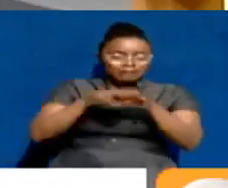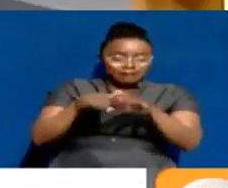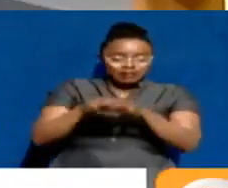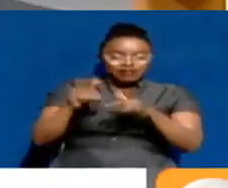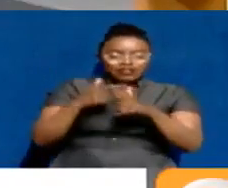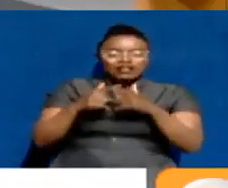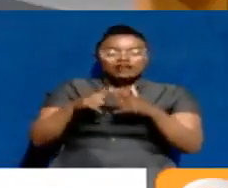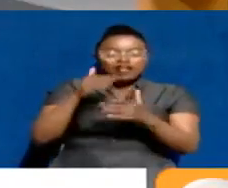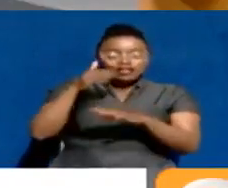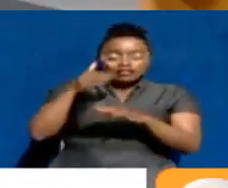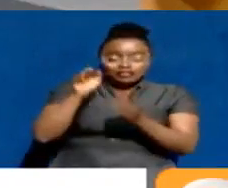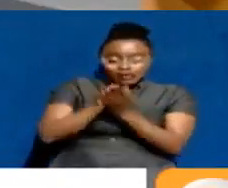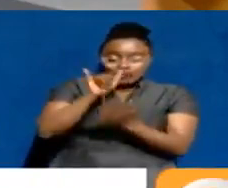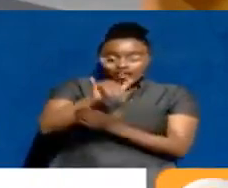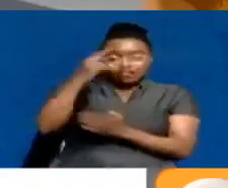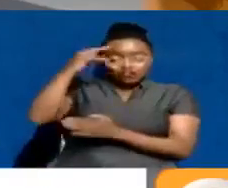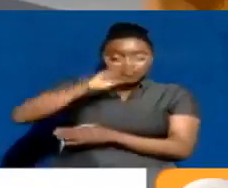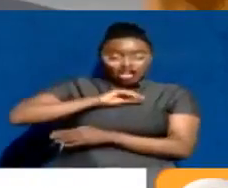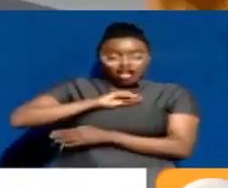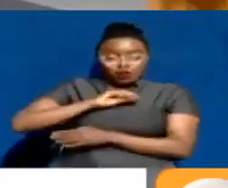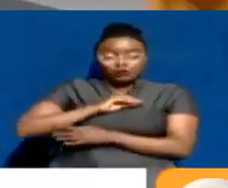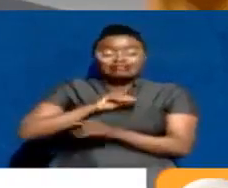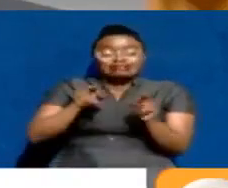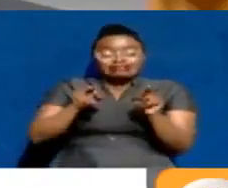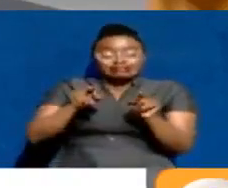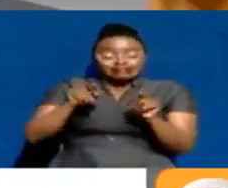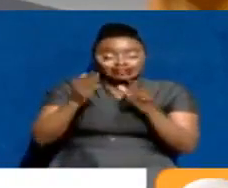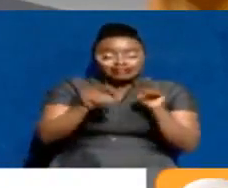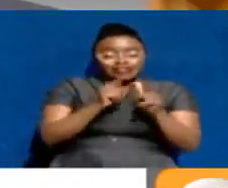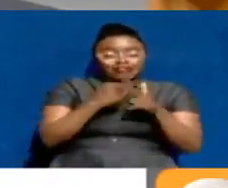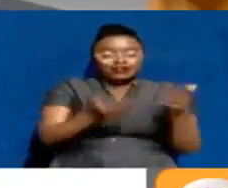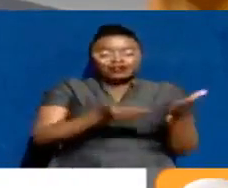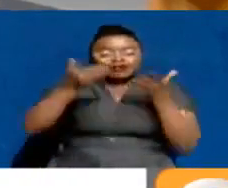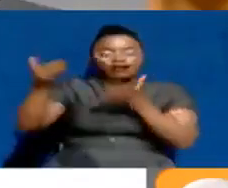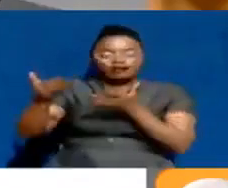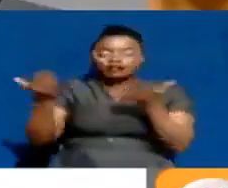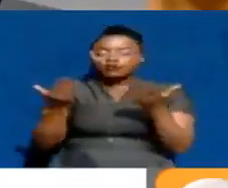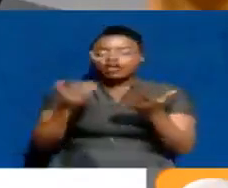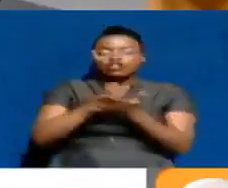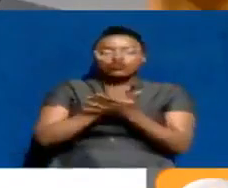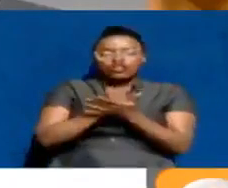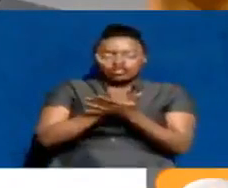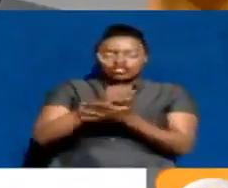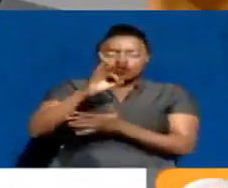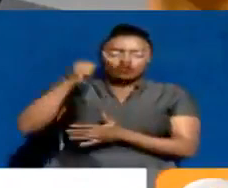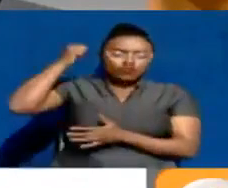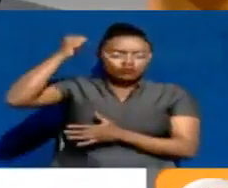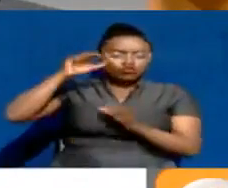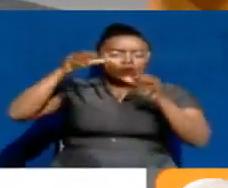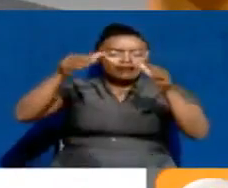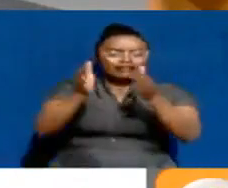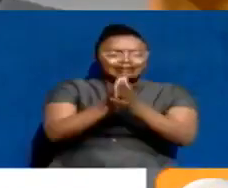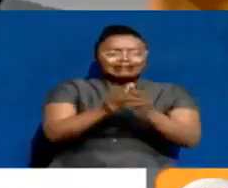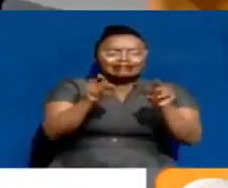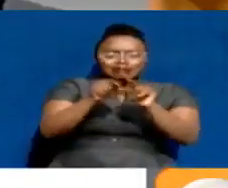a counter for you. That is for their own records. And those are then of course taken to the Registrar of Political Parties. And